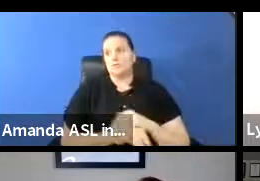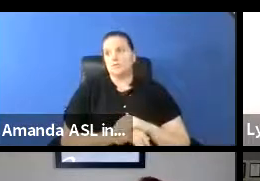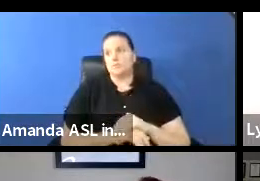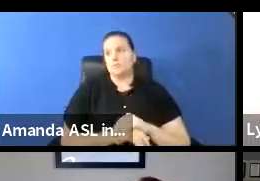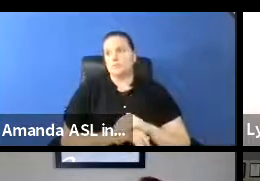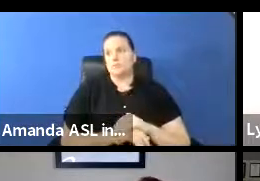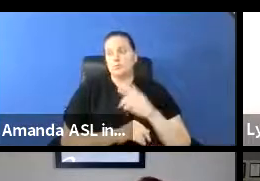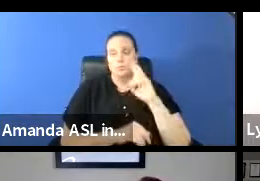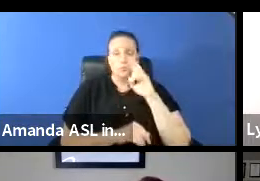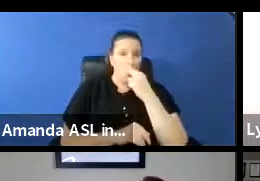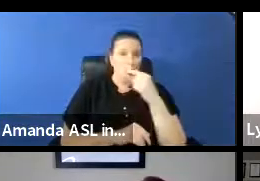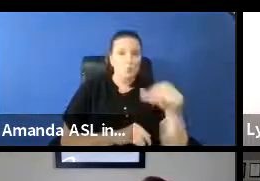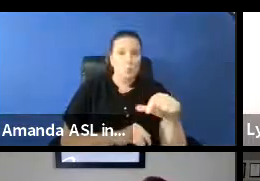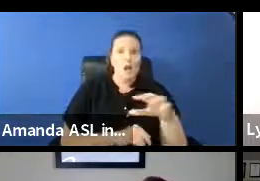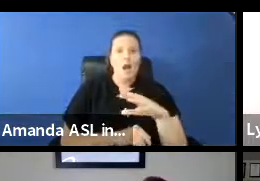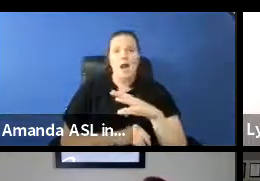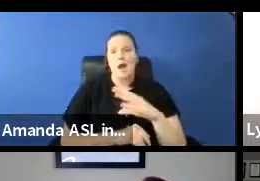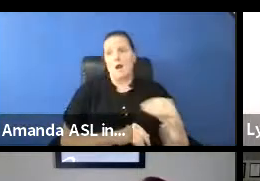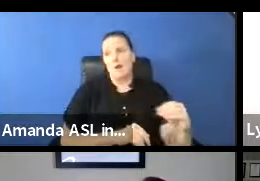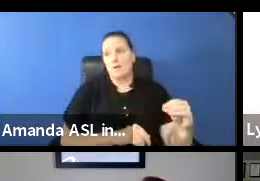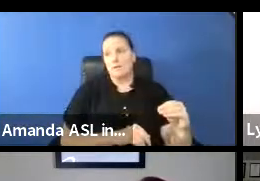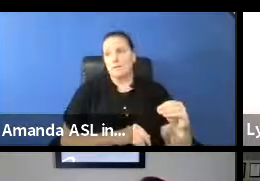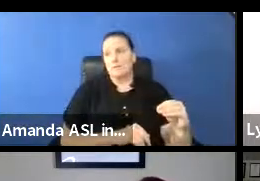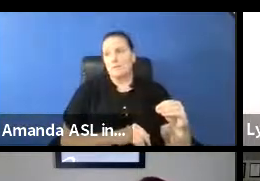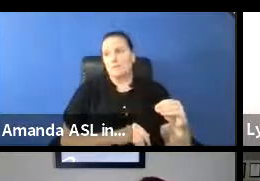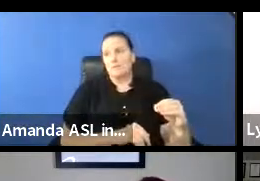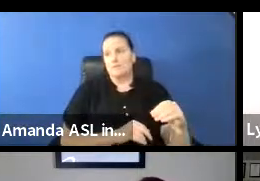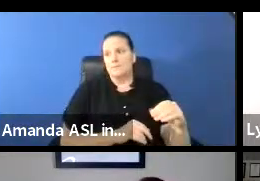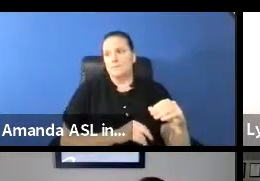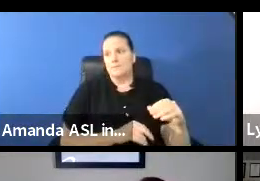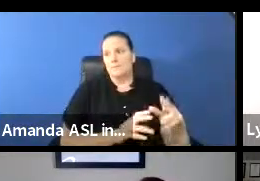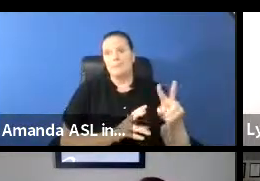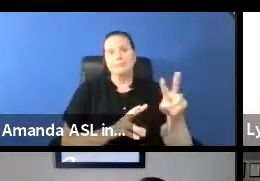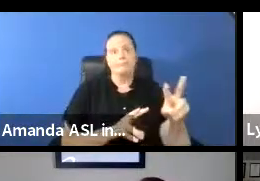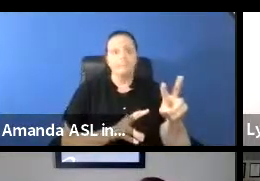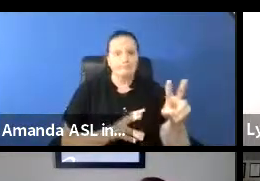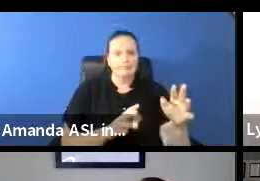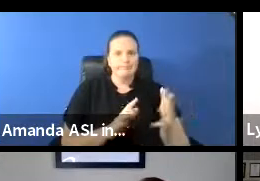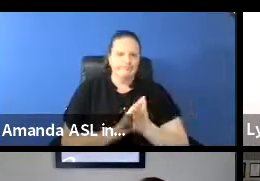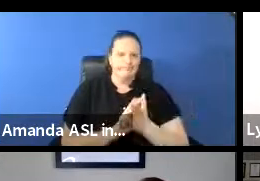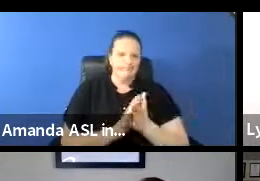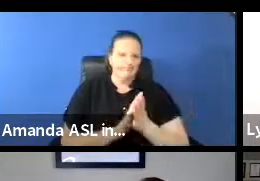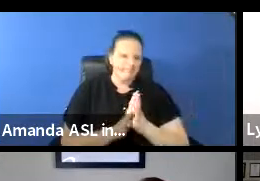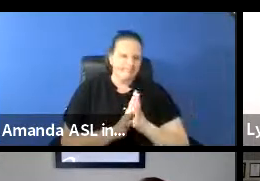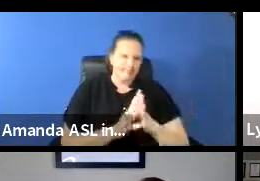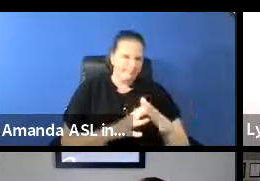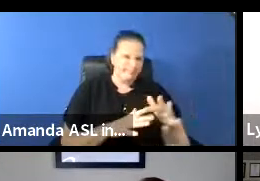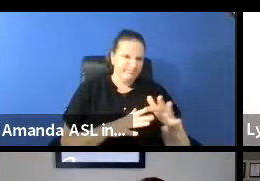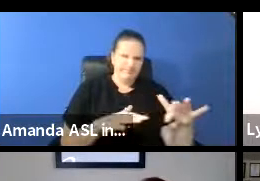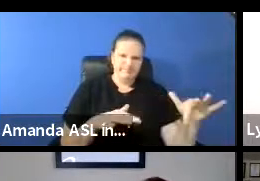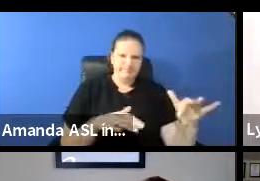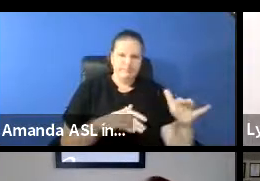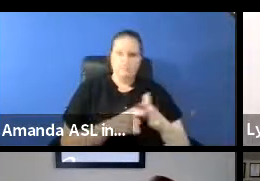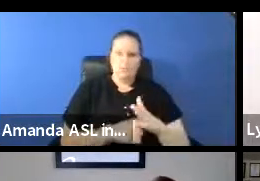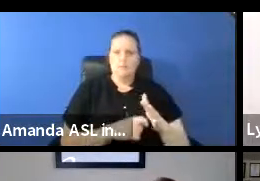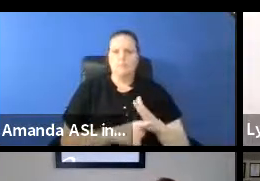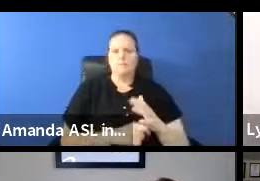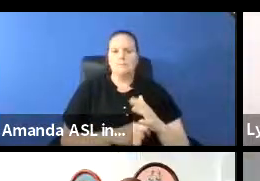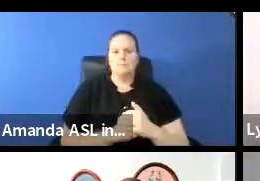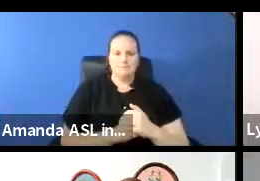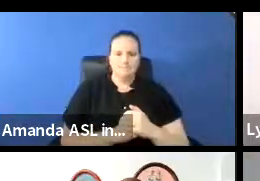Rose Quarter as well as the projected congestion pricing